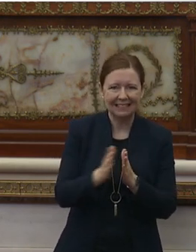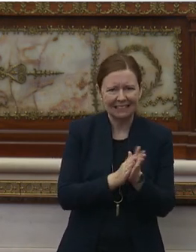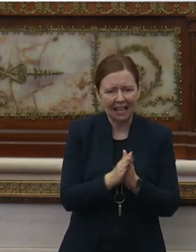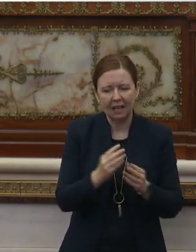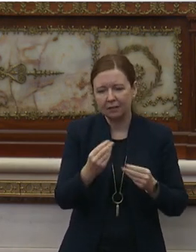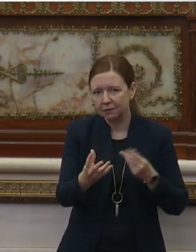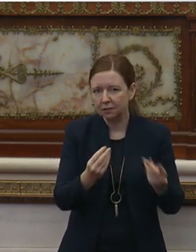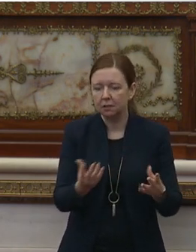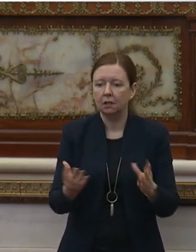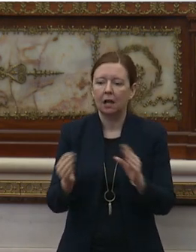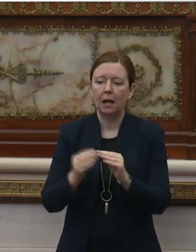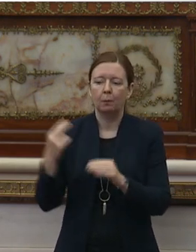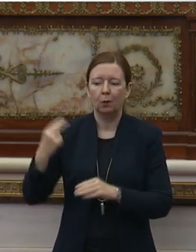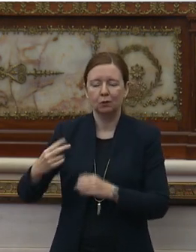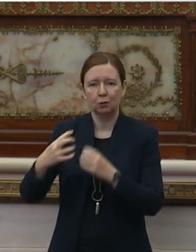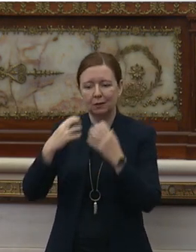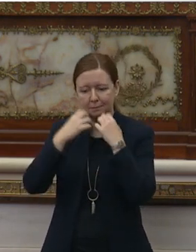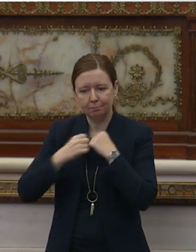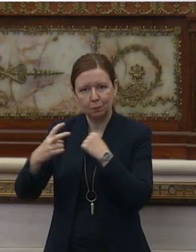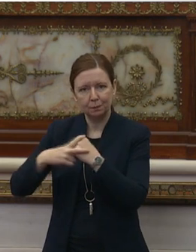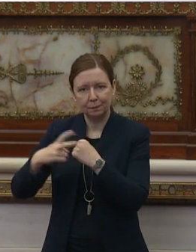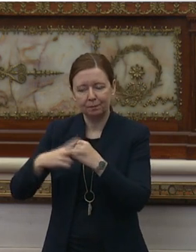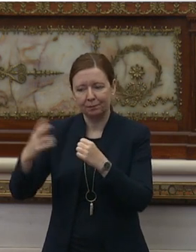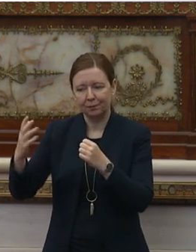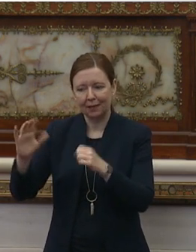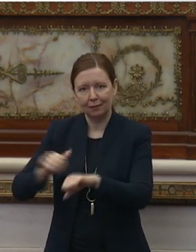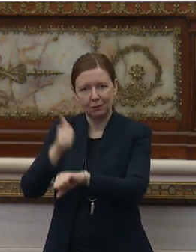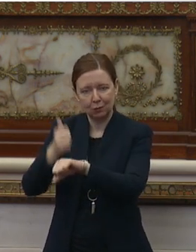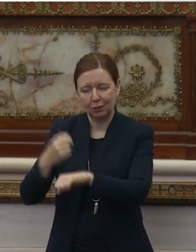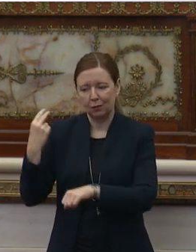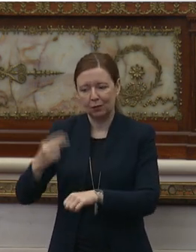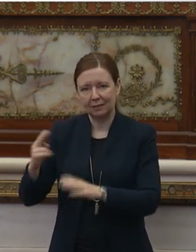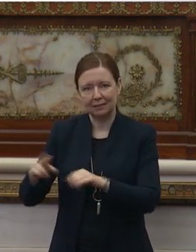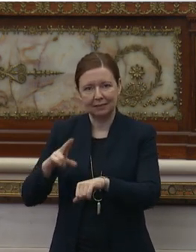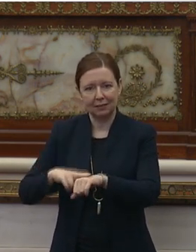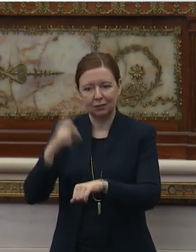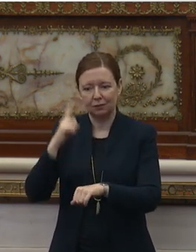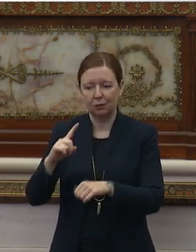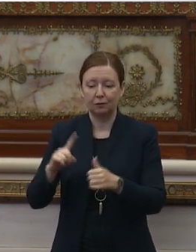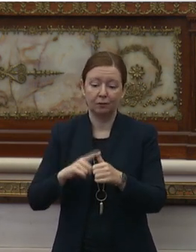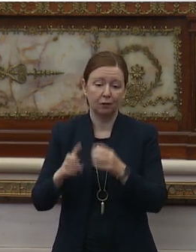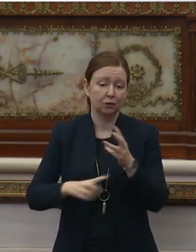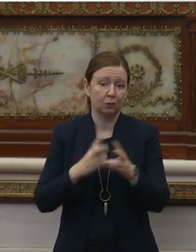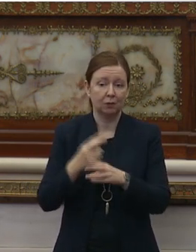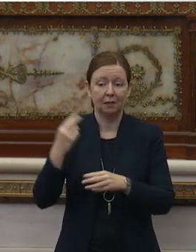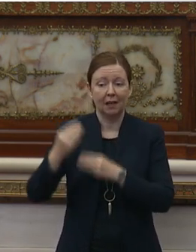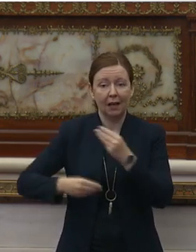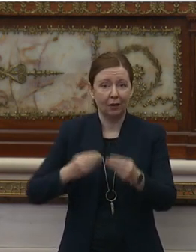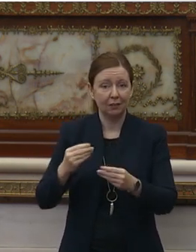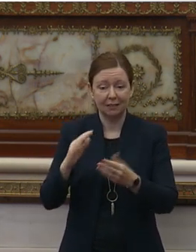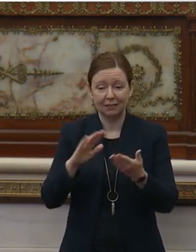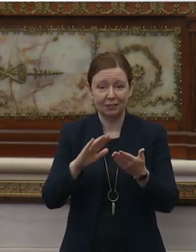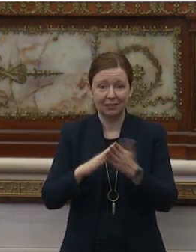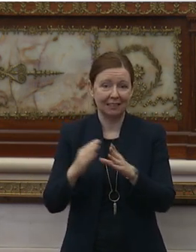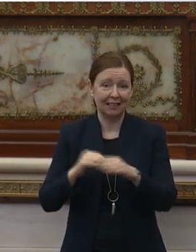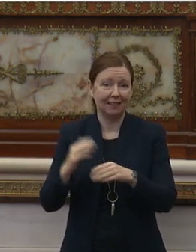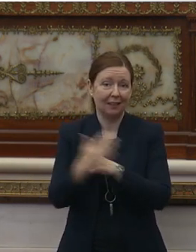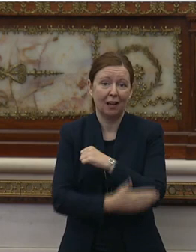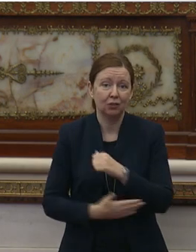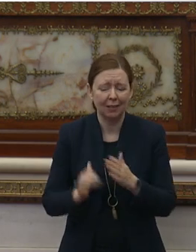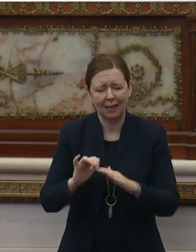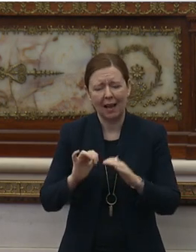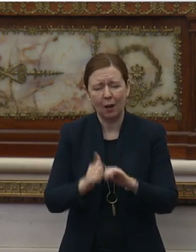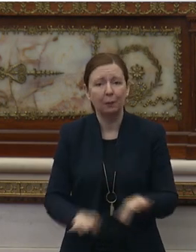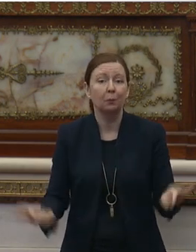could get more historic preservation and restoring historic nature for our first World Heritage City, the city of Philadelphia and the country, and how important that